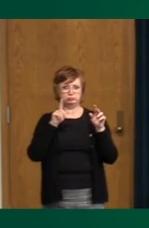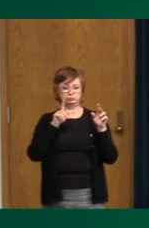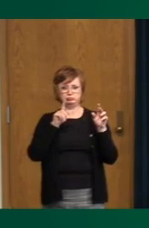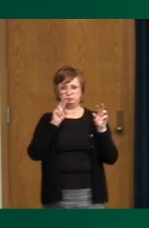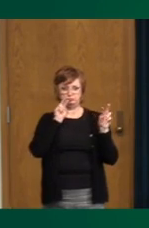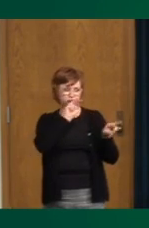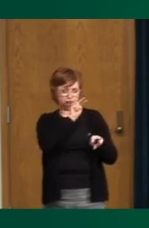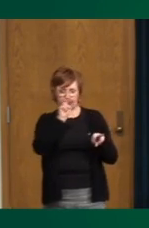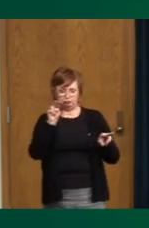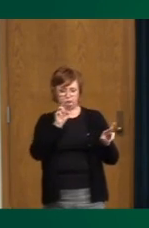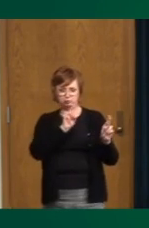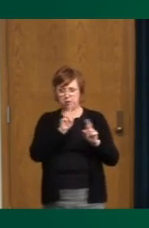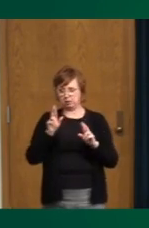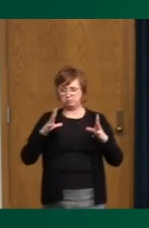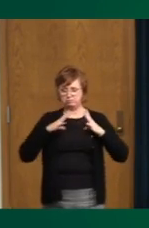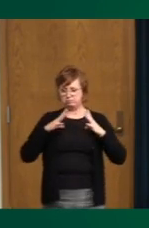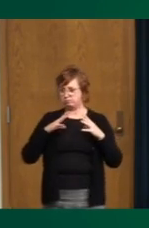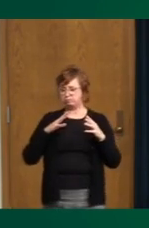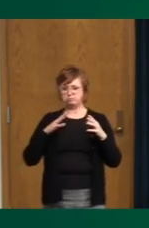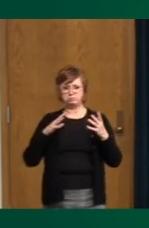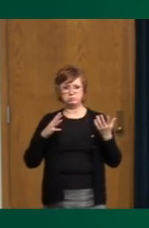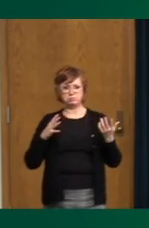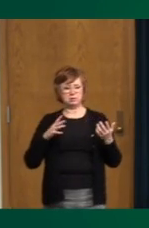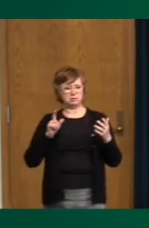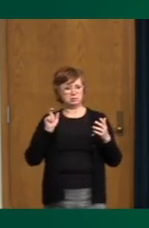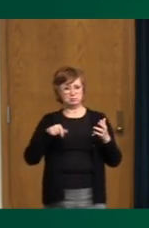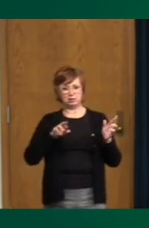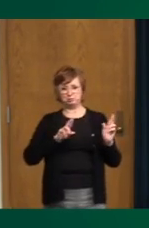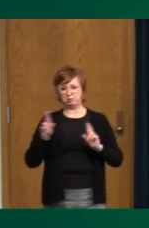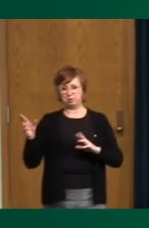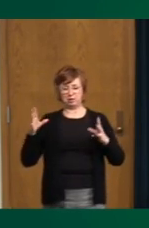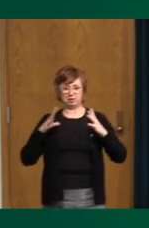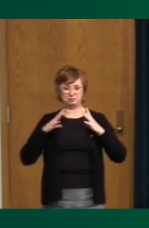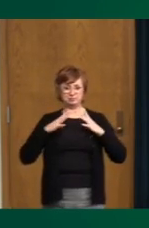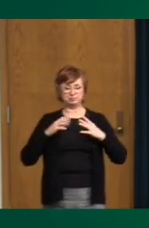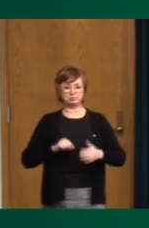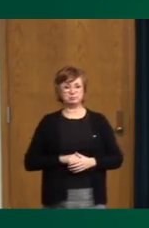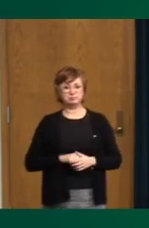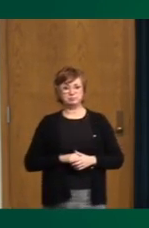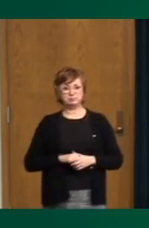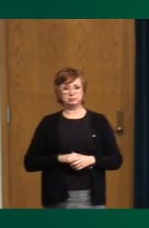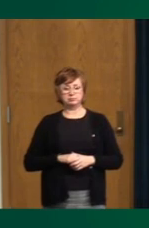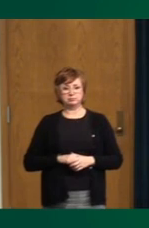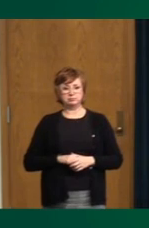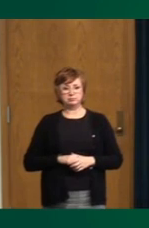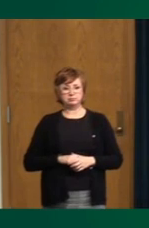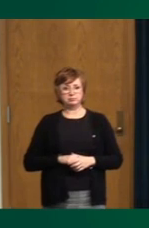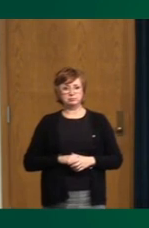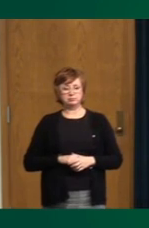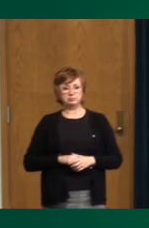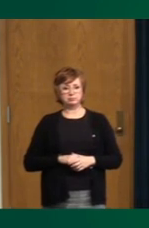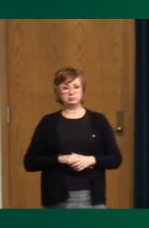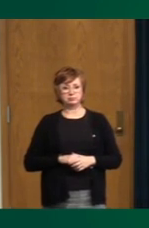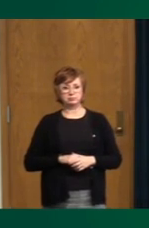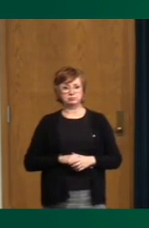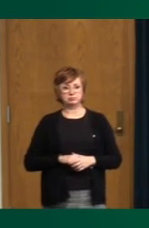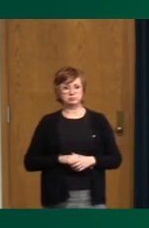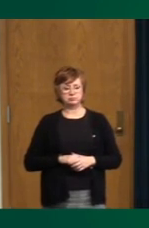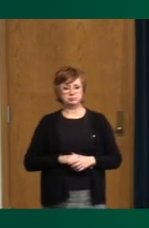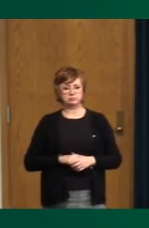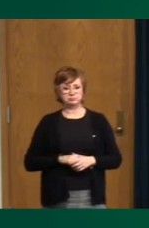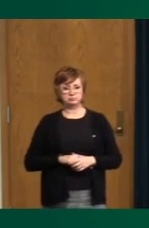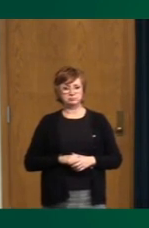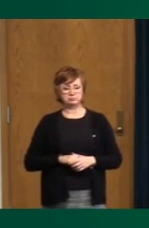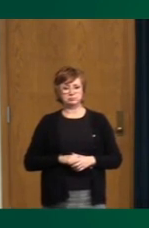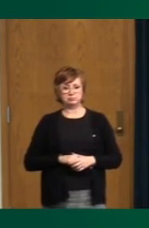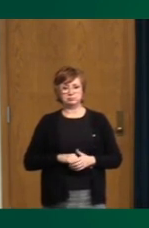be at risk of infection. Every person you're interacting with unknowingly maybe sharing